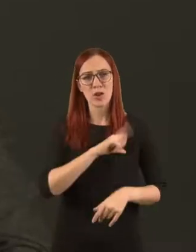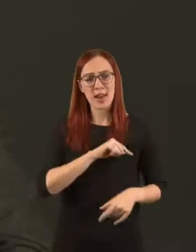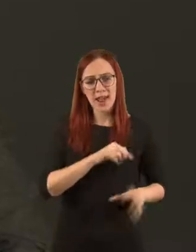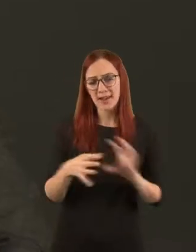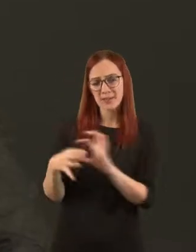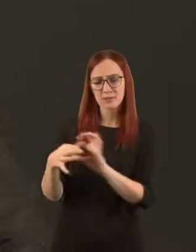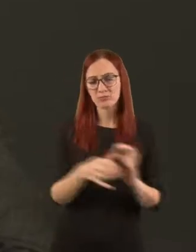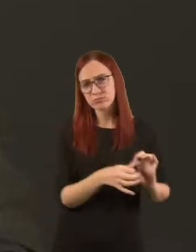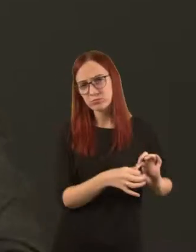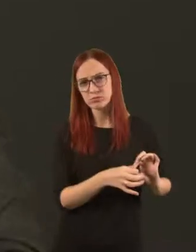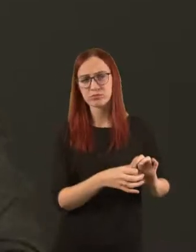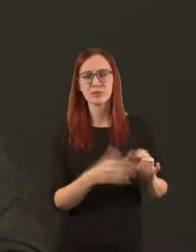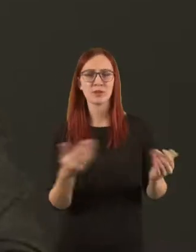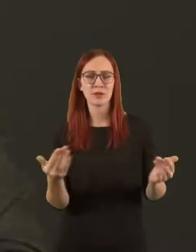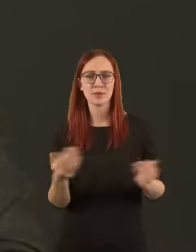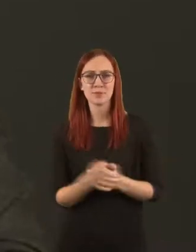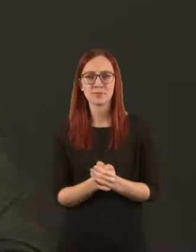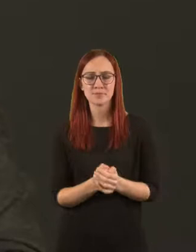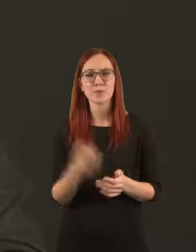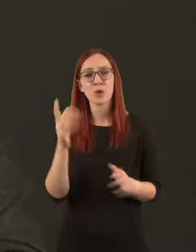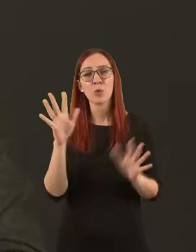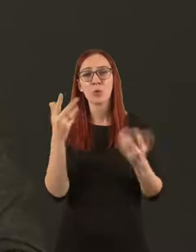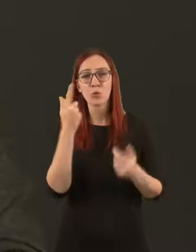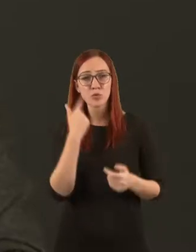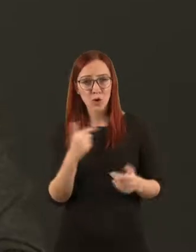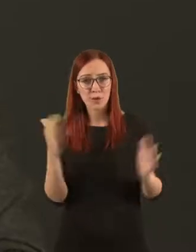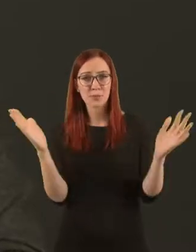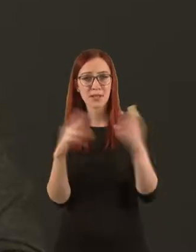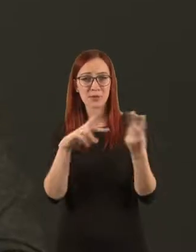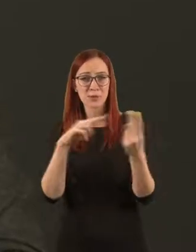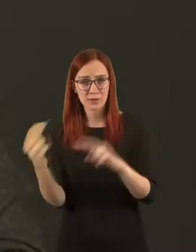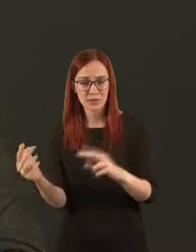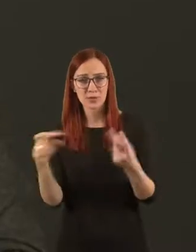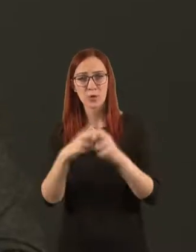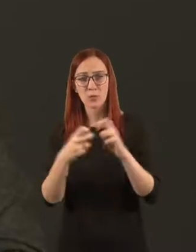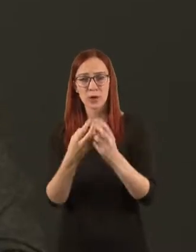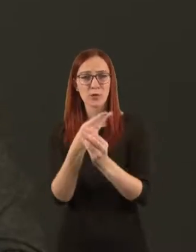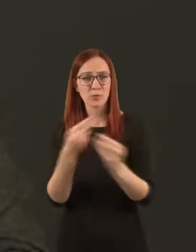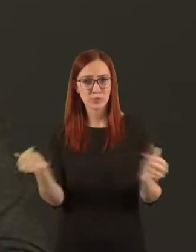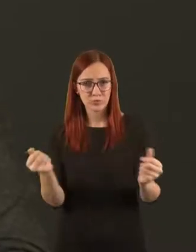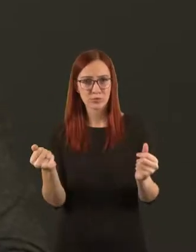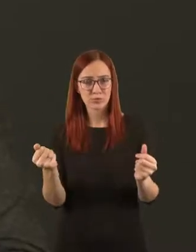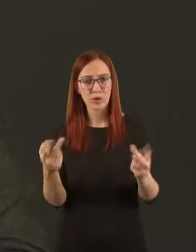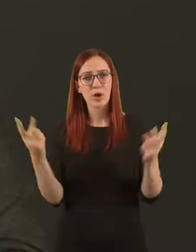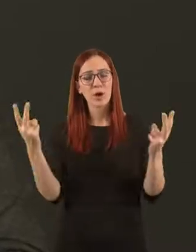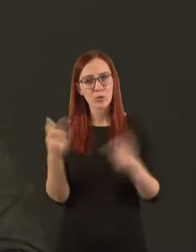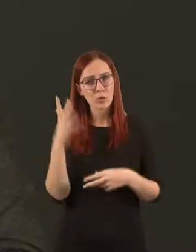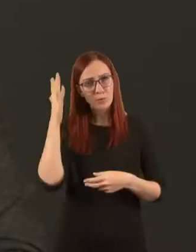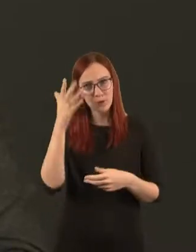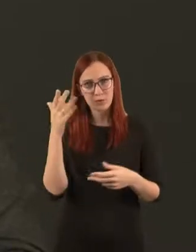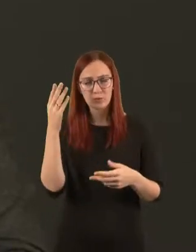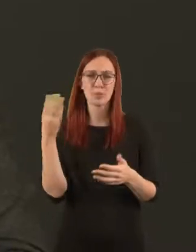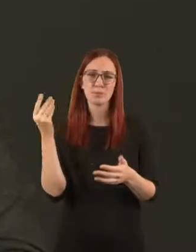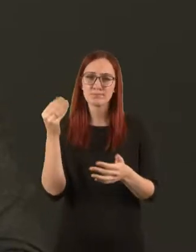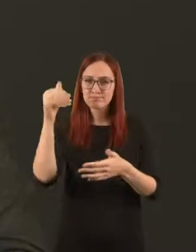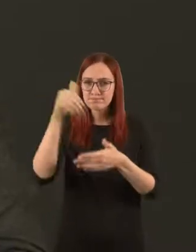a liquefied gas terminal. We have good relations with Poland,